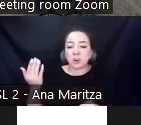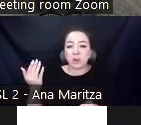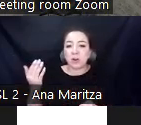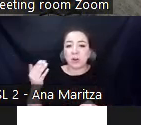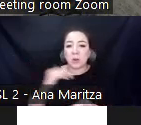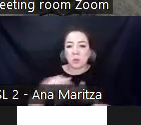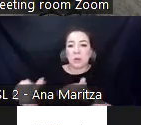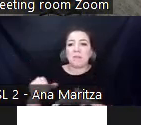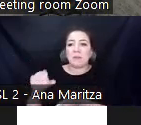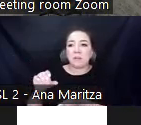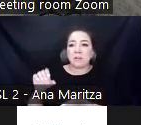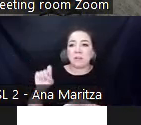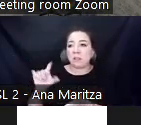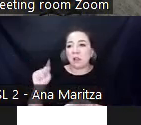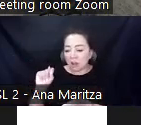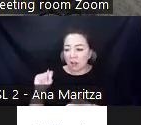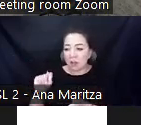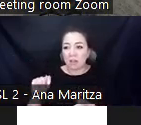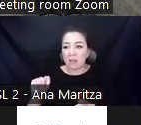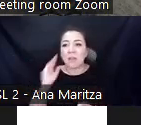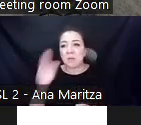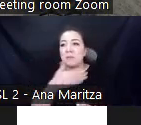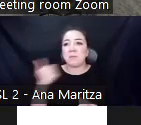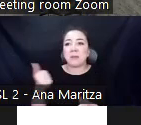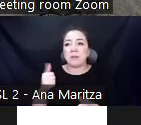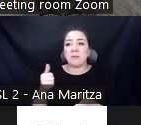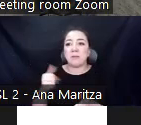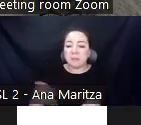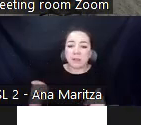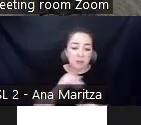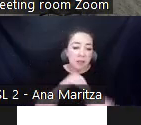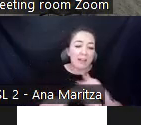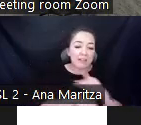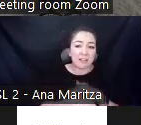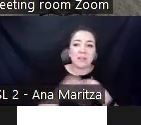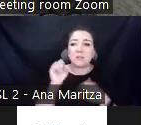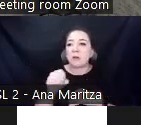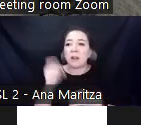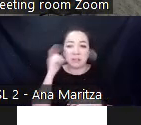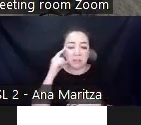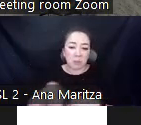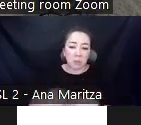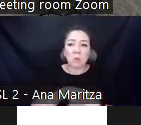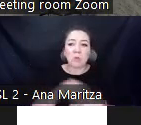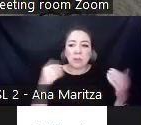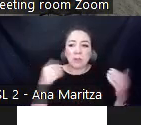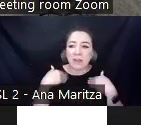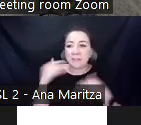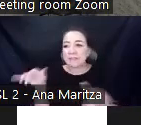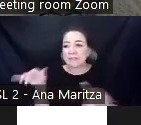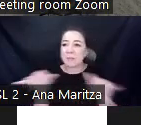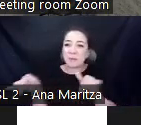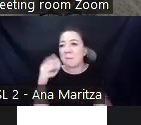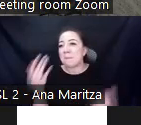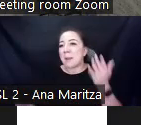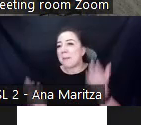slot that they would be in a better position to access. So I think those have similar, but maybe